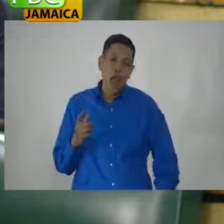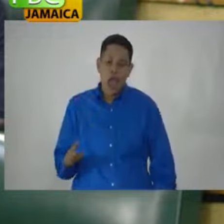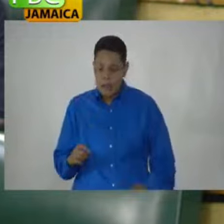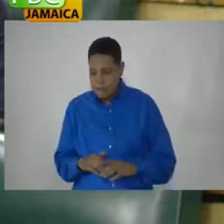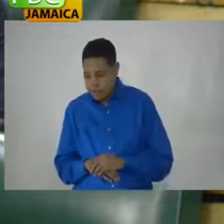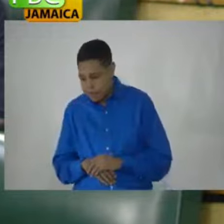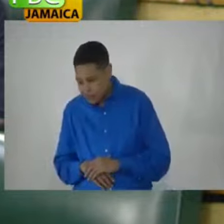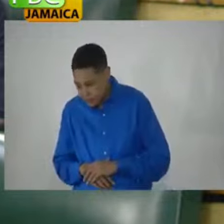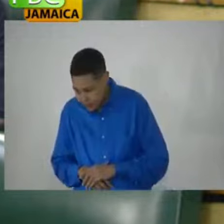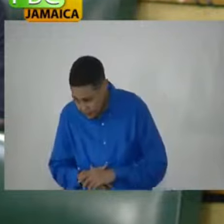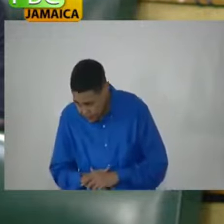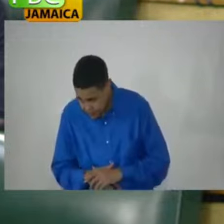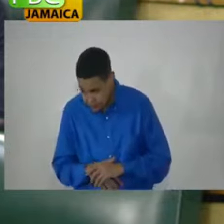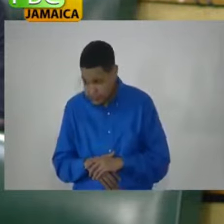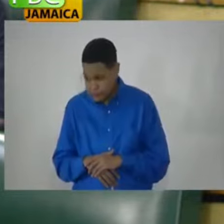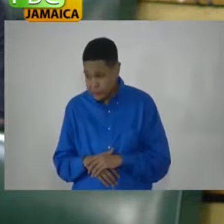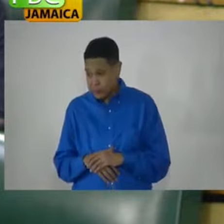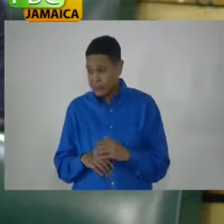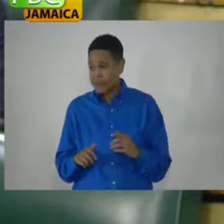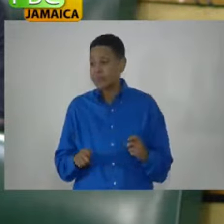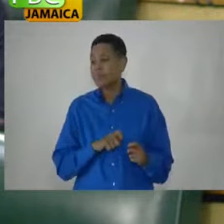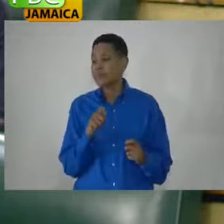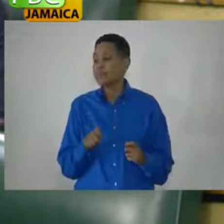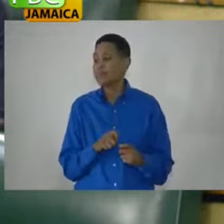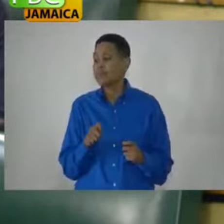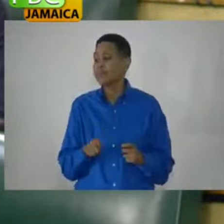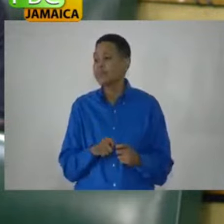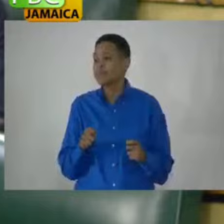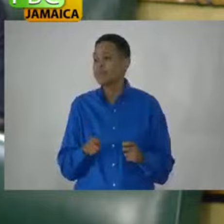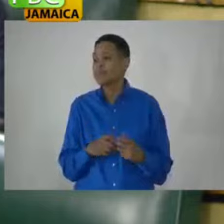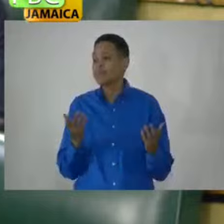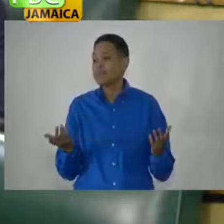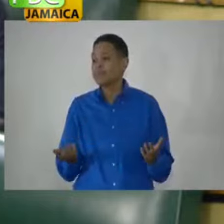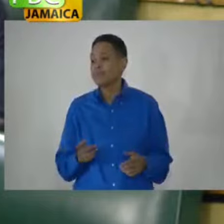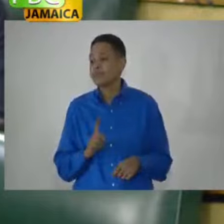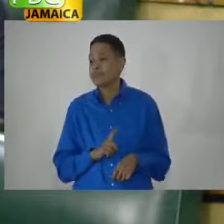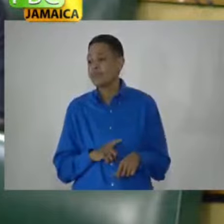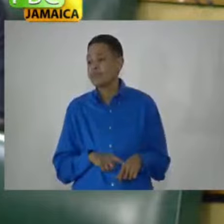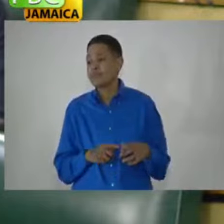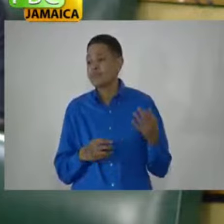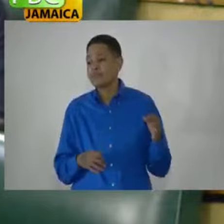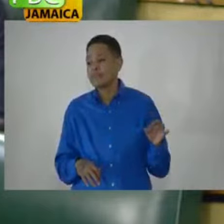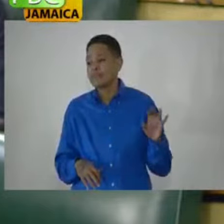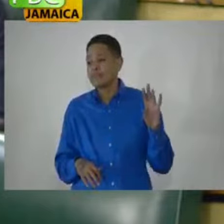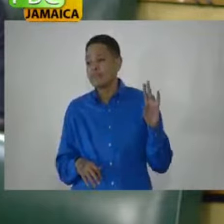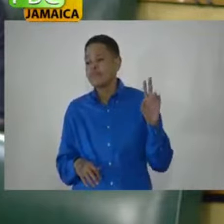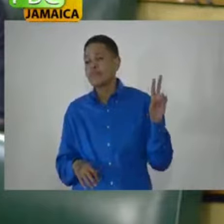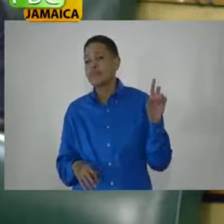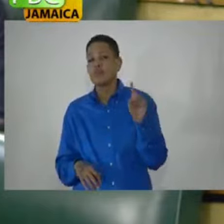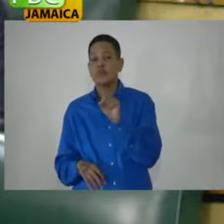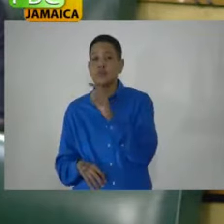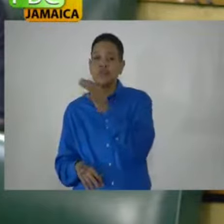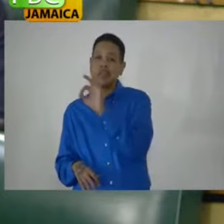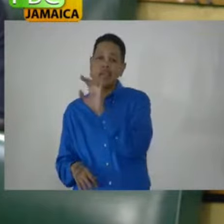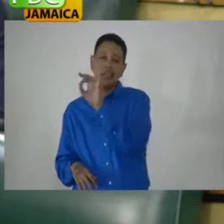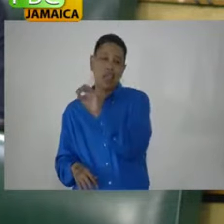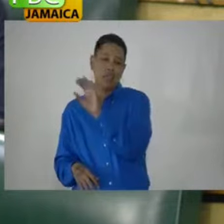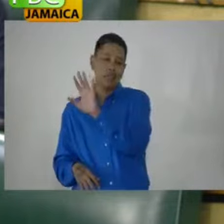In a particular period, let's say 1972 to 1980, Madam Speaker,